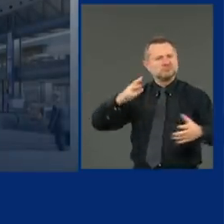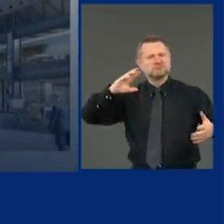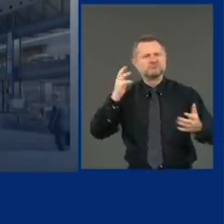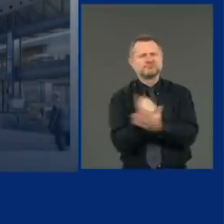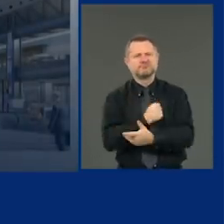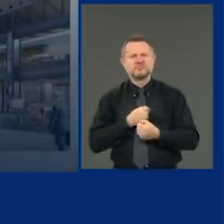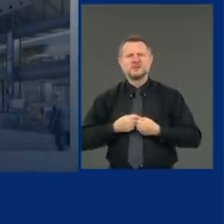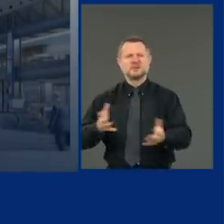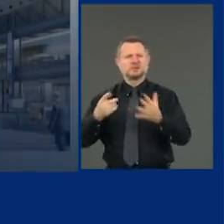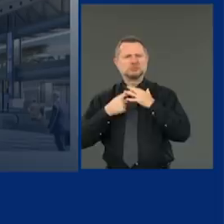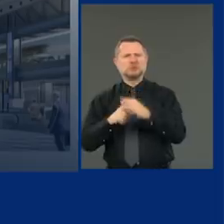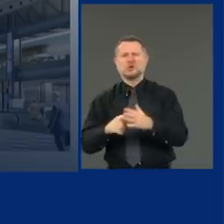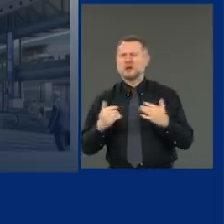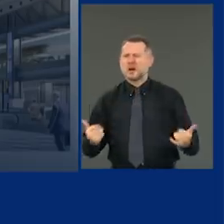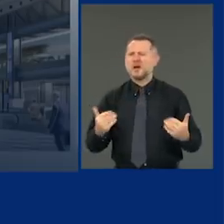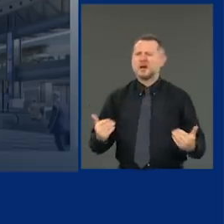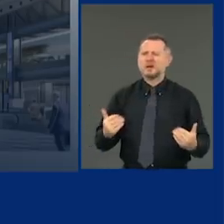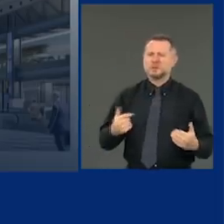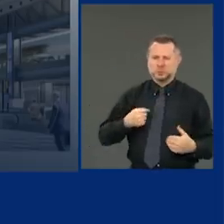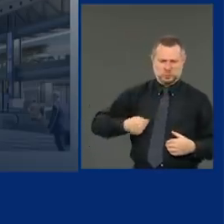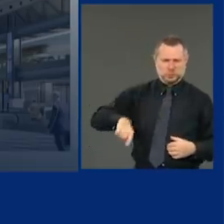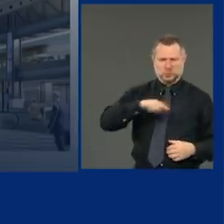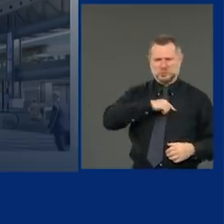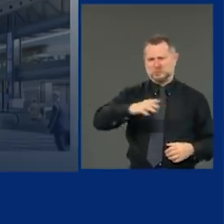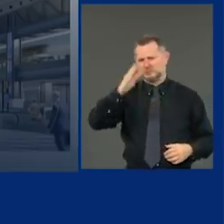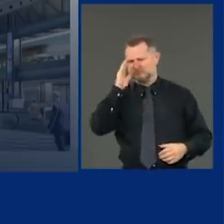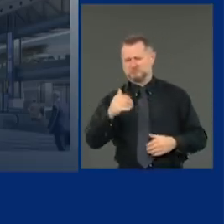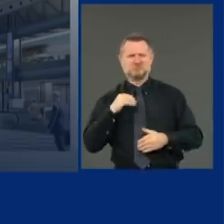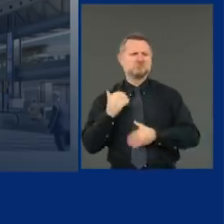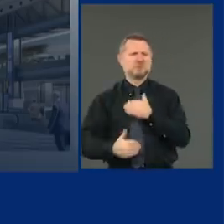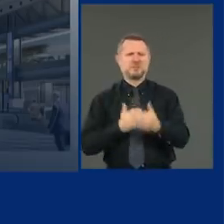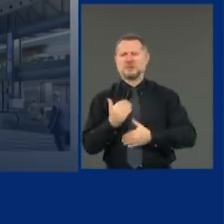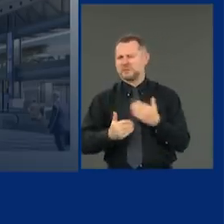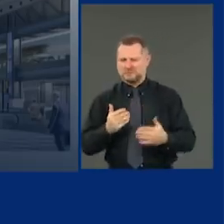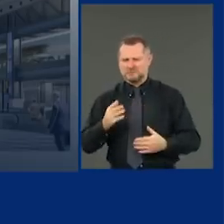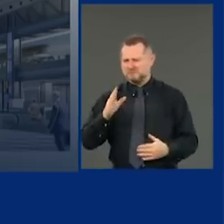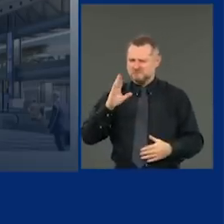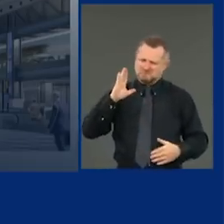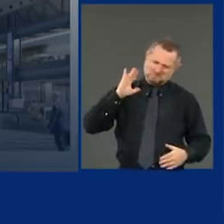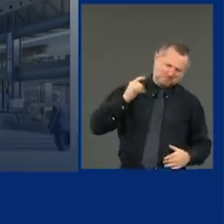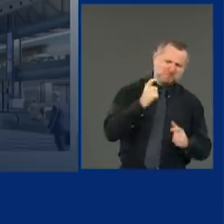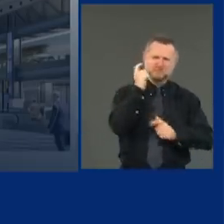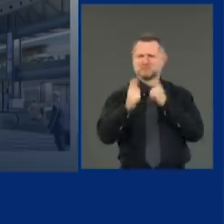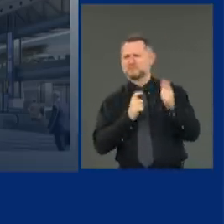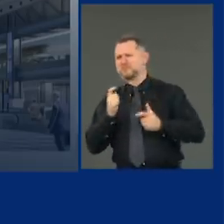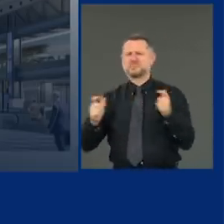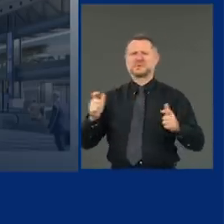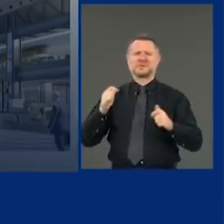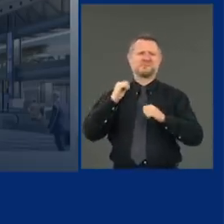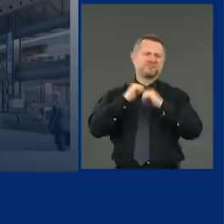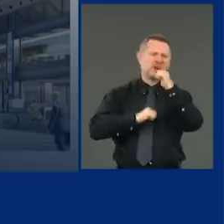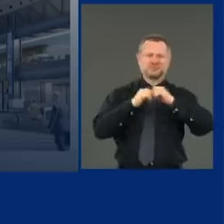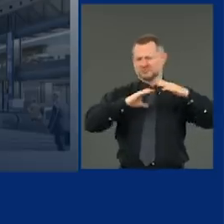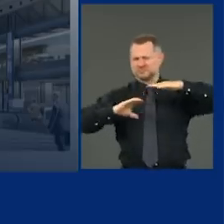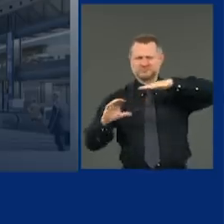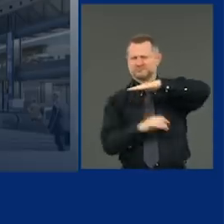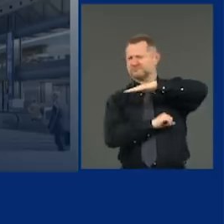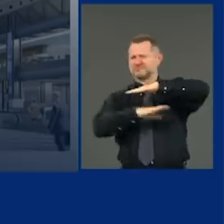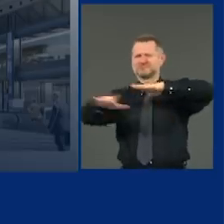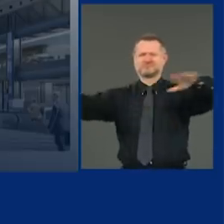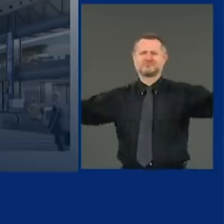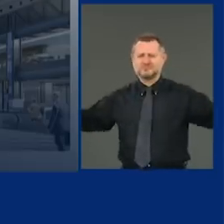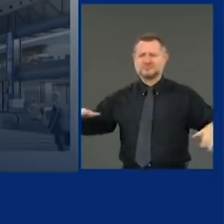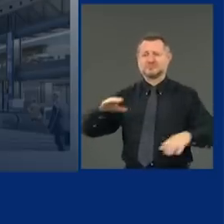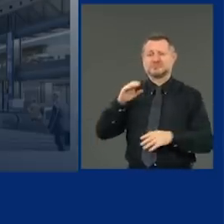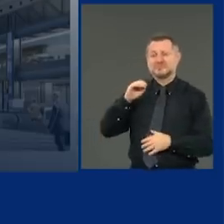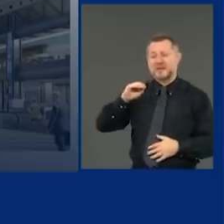accelerate our big infrastructure programs. We have the Empire Station Project, which is building a new Penn